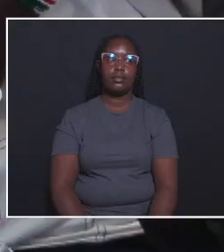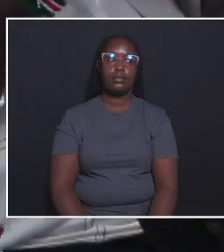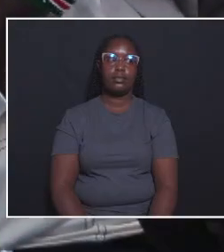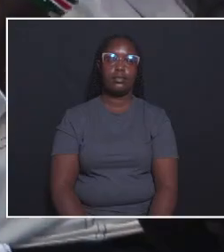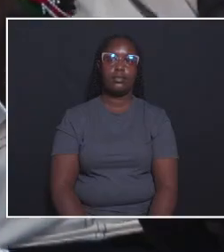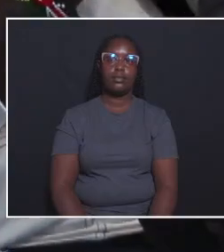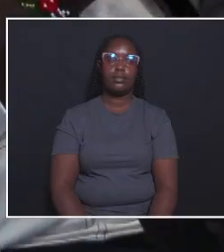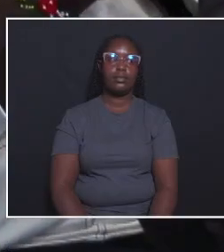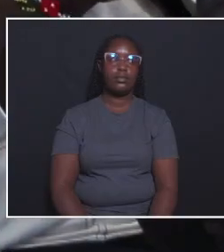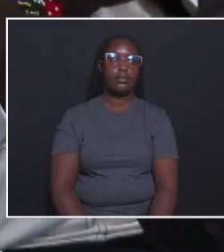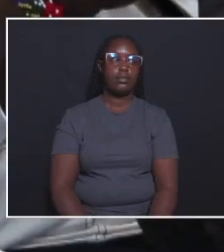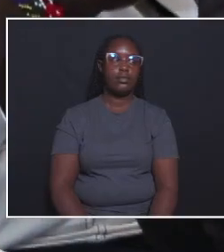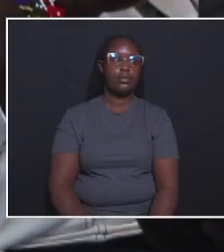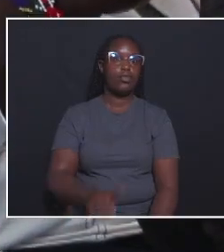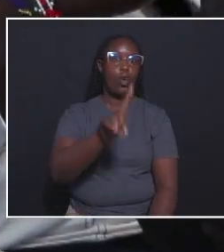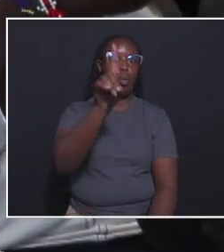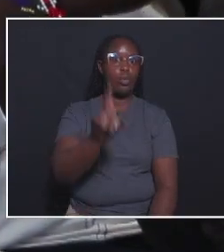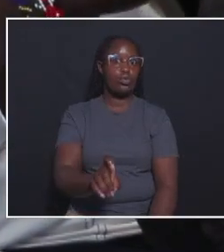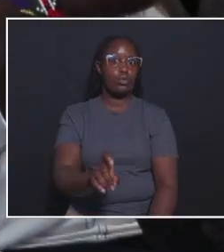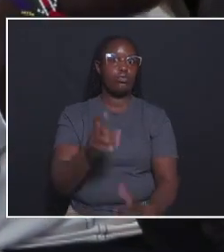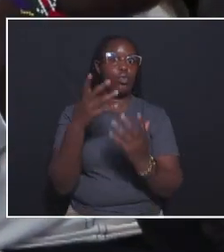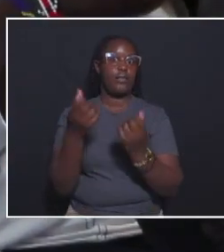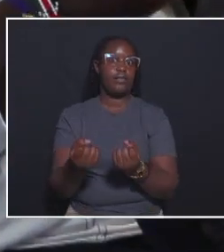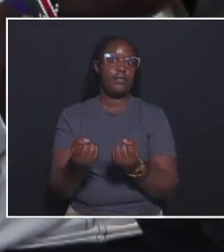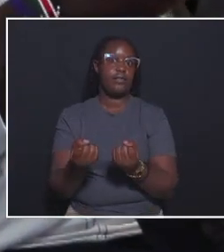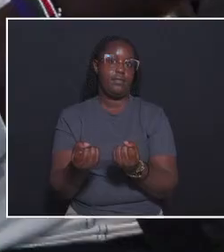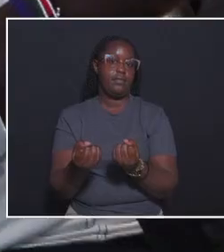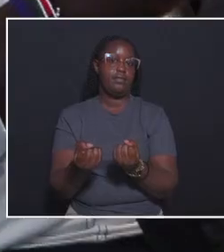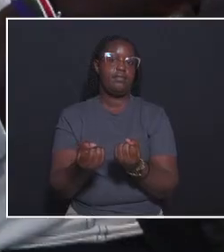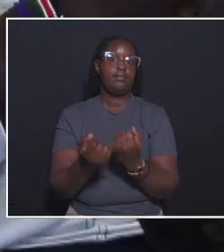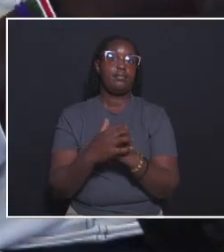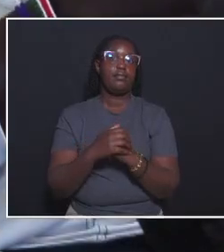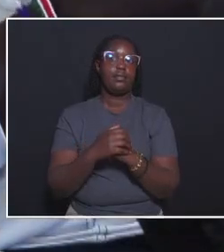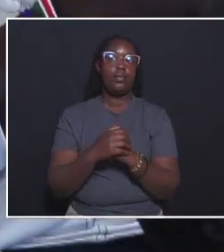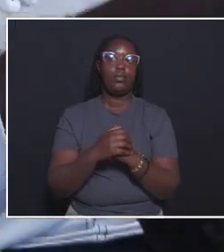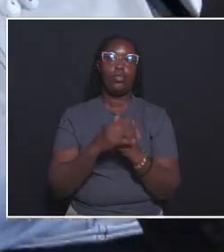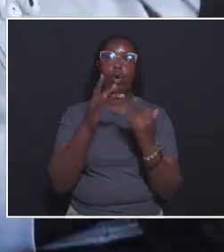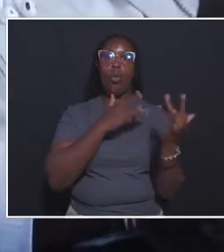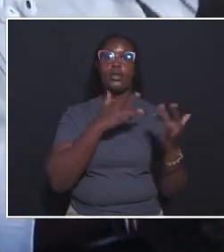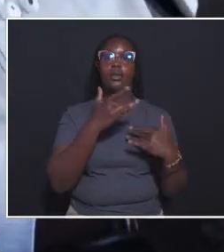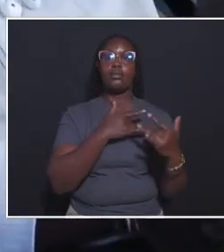Thank you, thank you. Any questions that you may have in terms of understanding this much better?